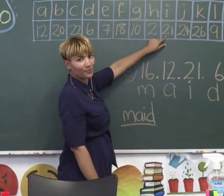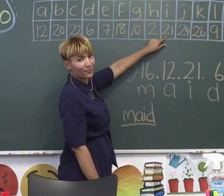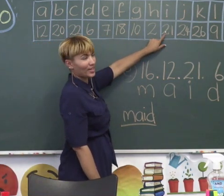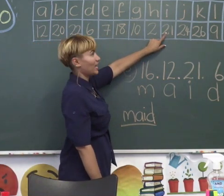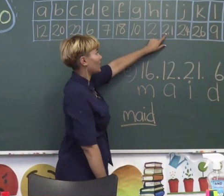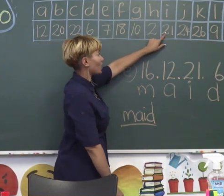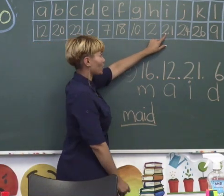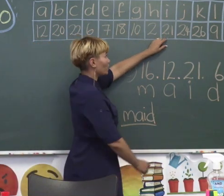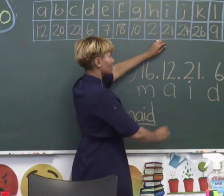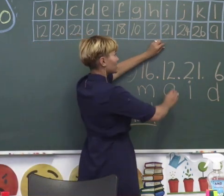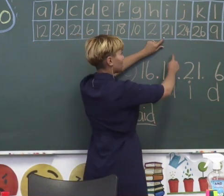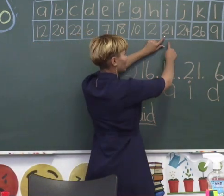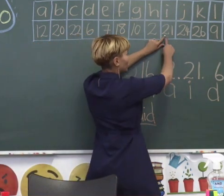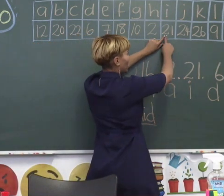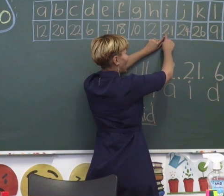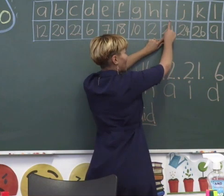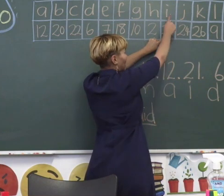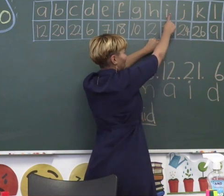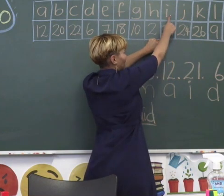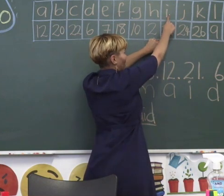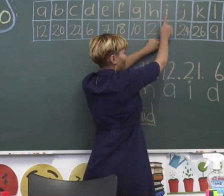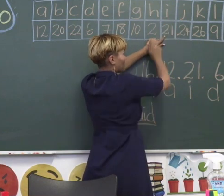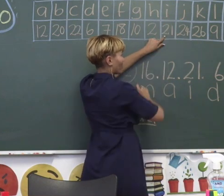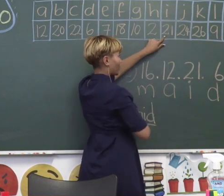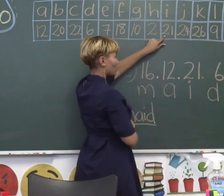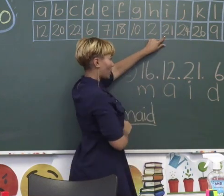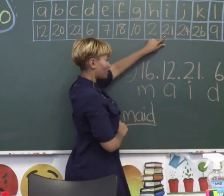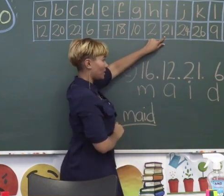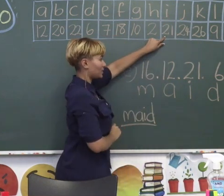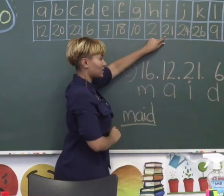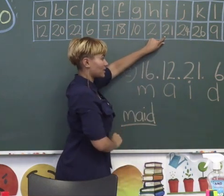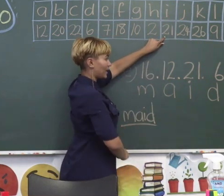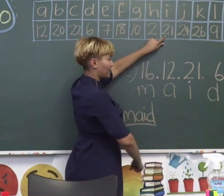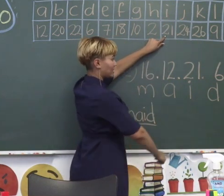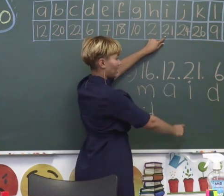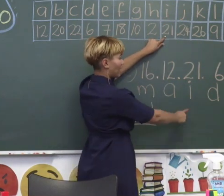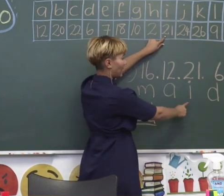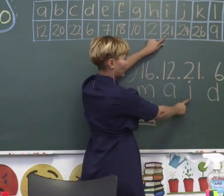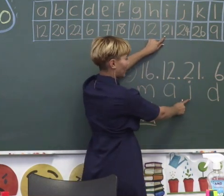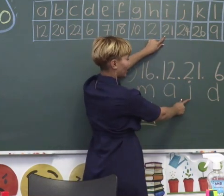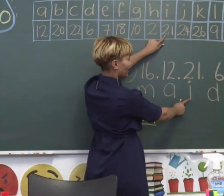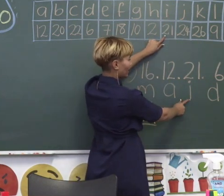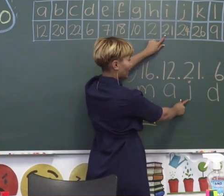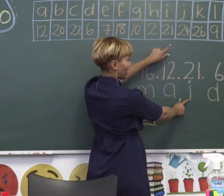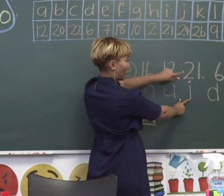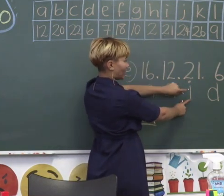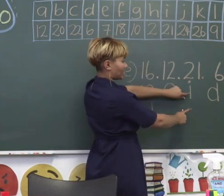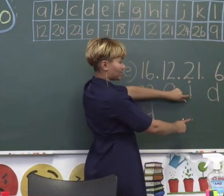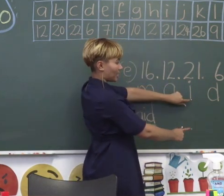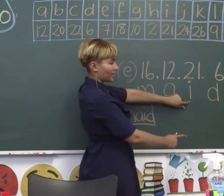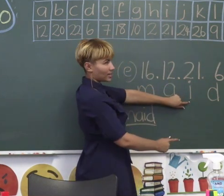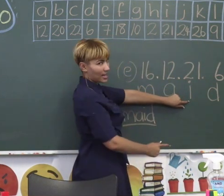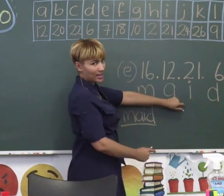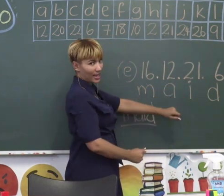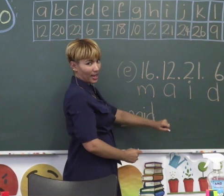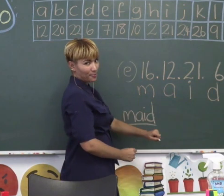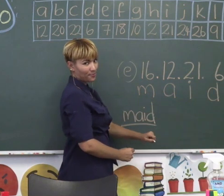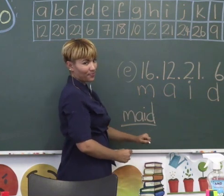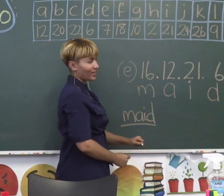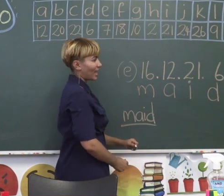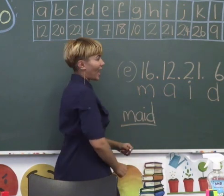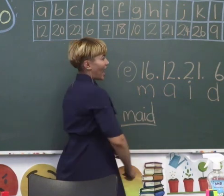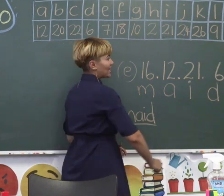here. Now you will see that the number 21 means the letter I, and it's in